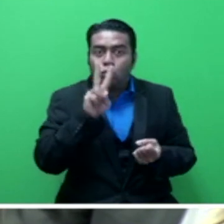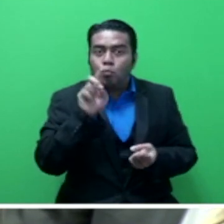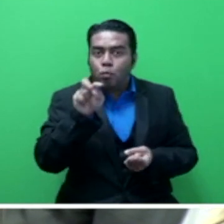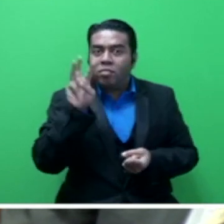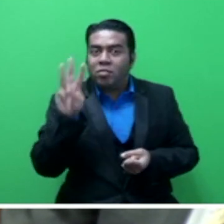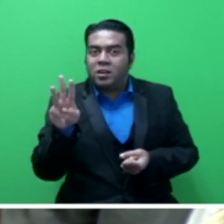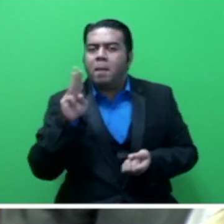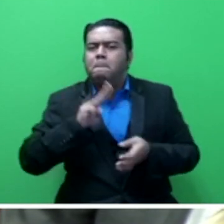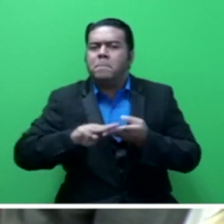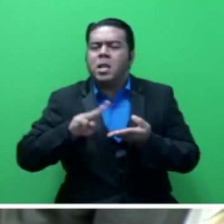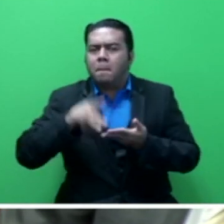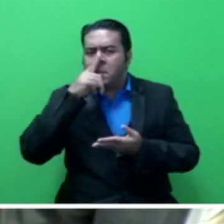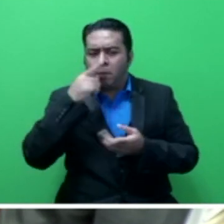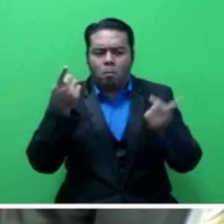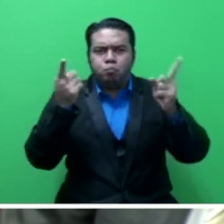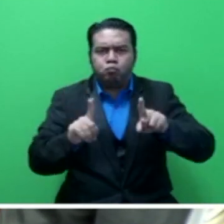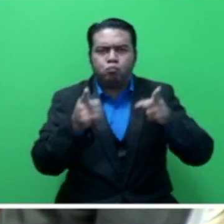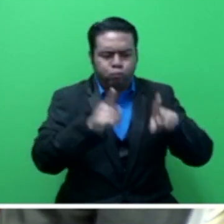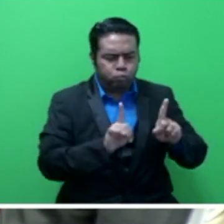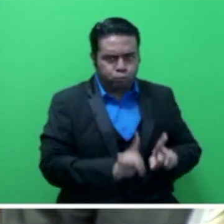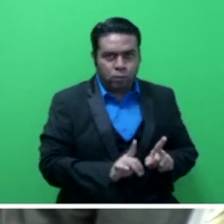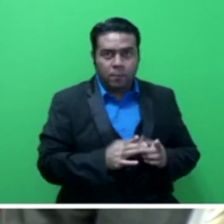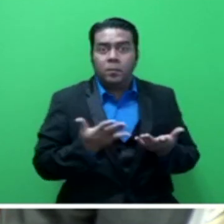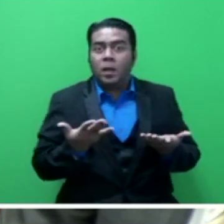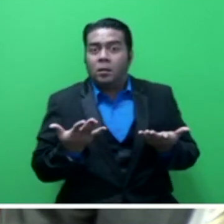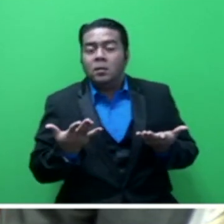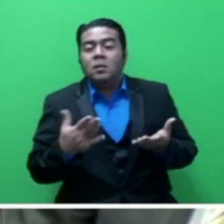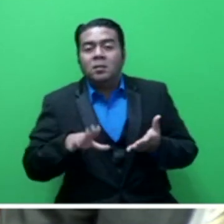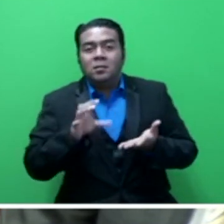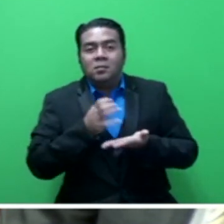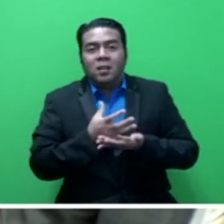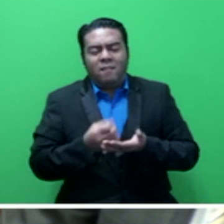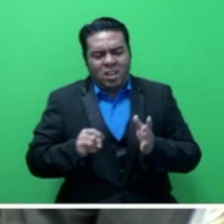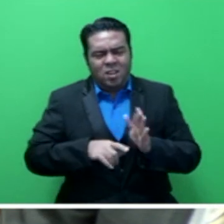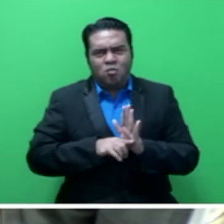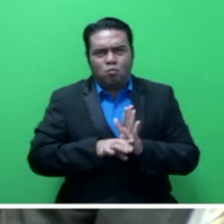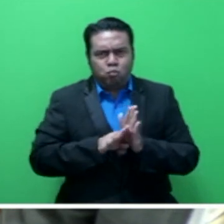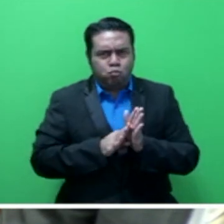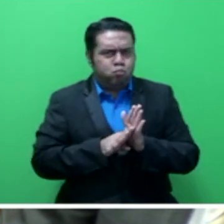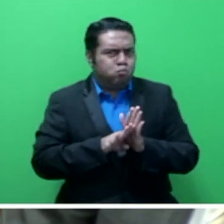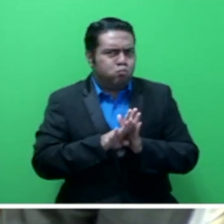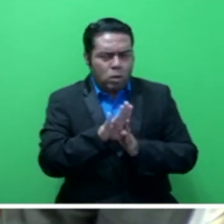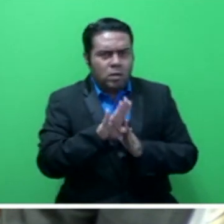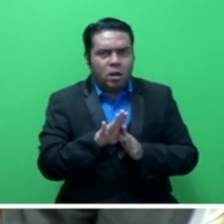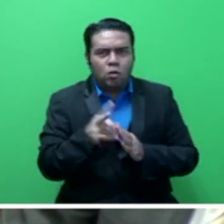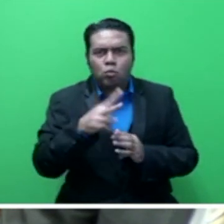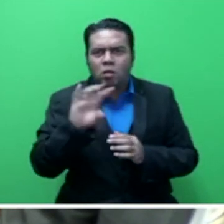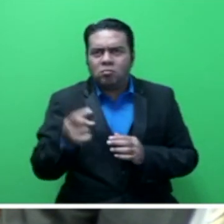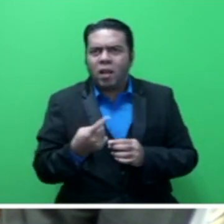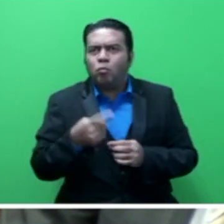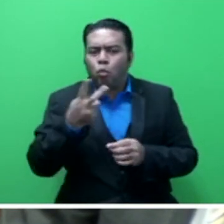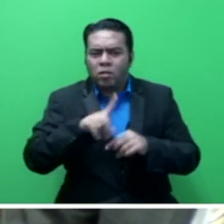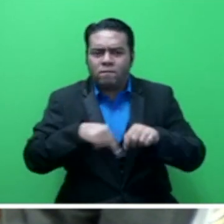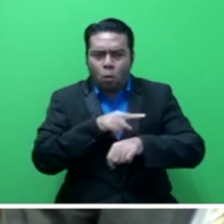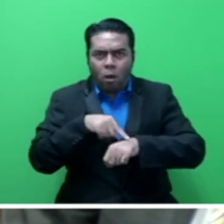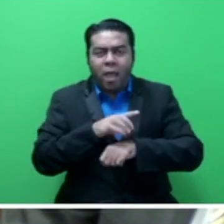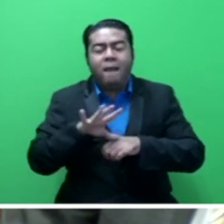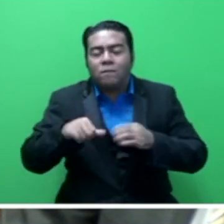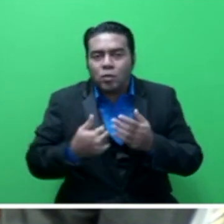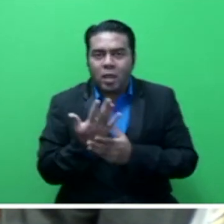deaths. Cases are increasing with over 300 to 400,000 cases every 24 hours